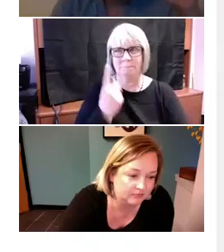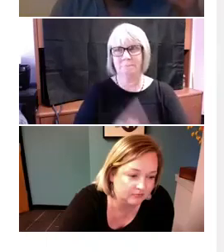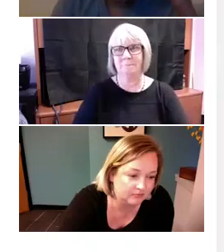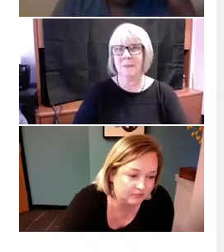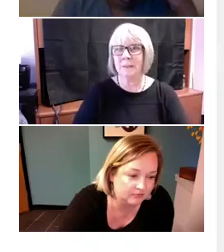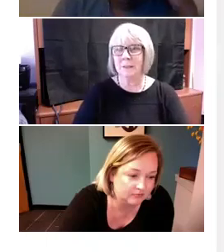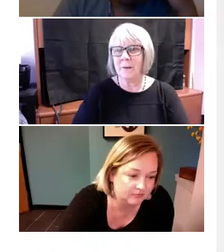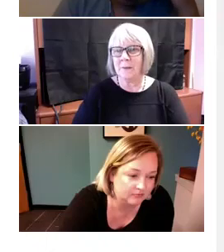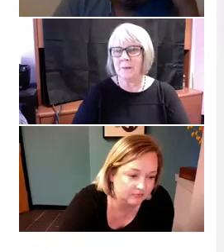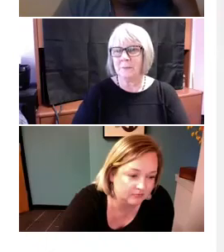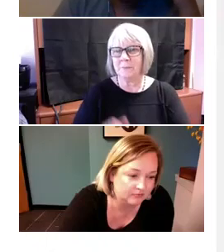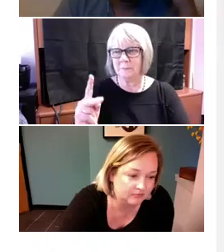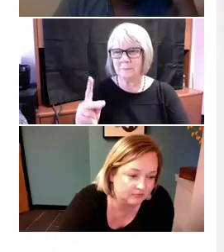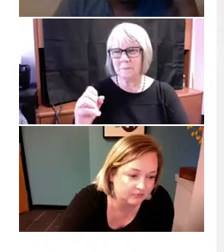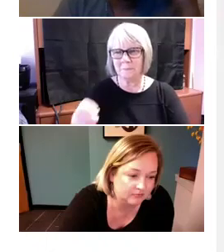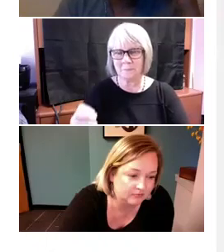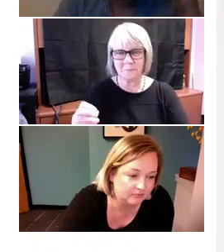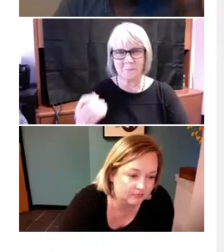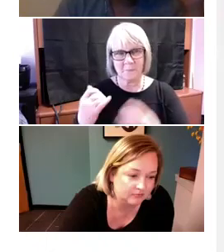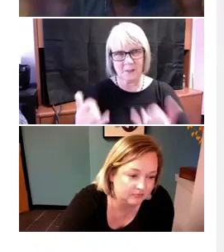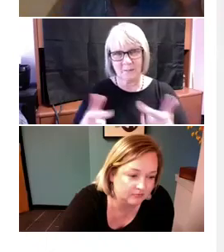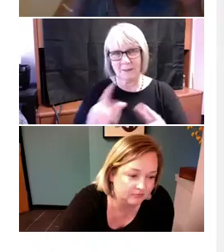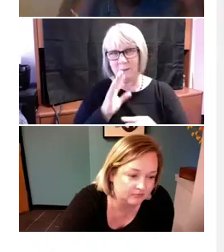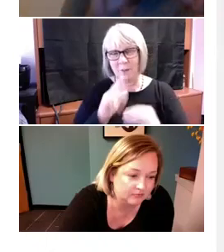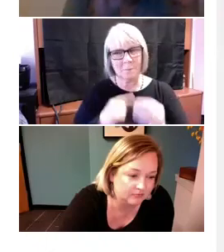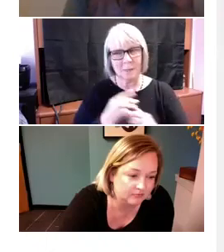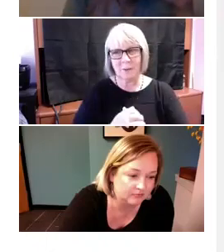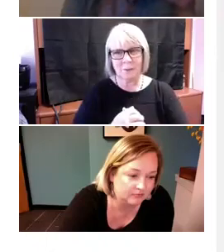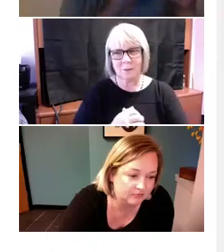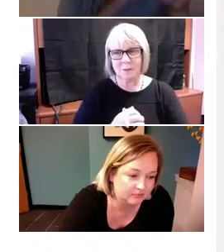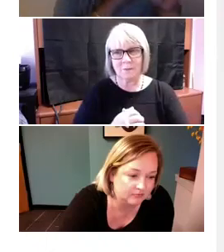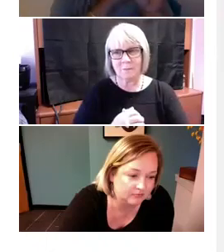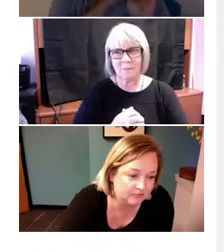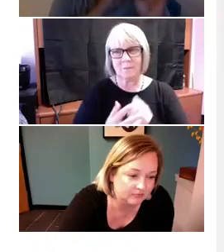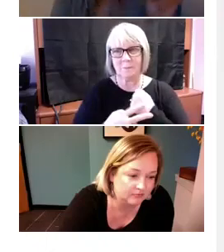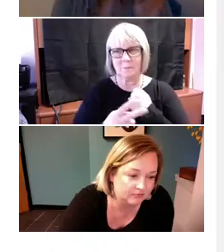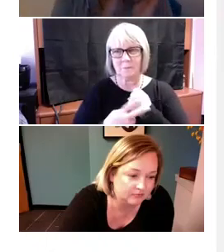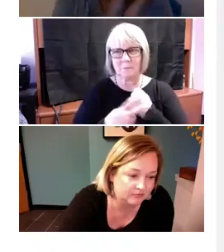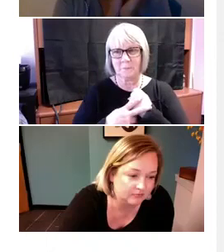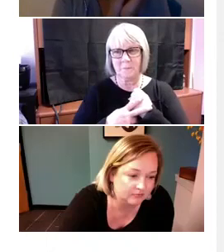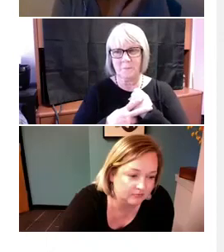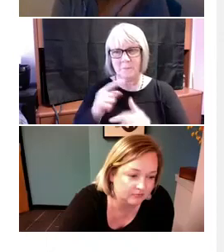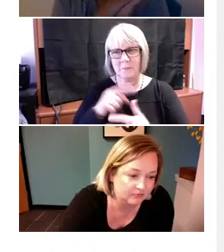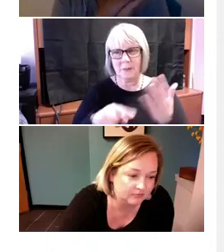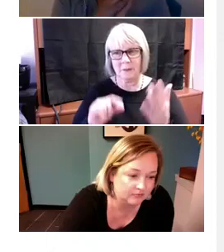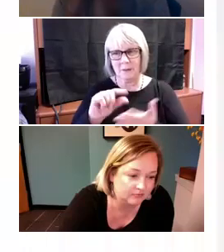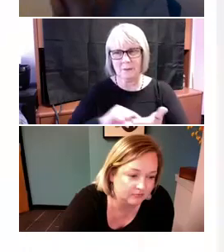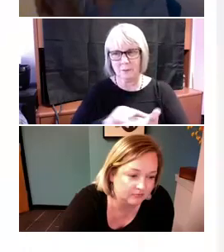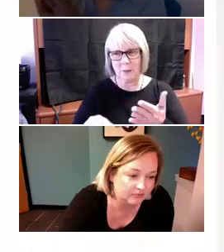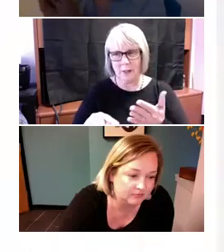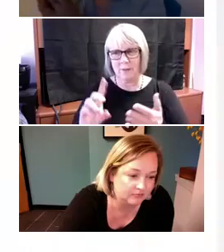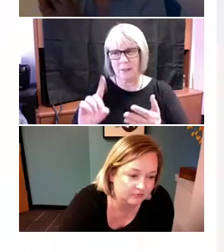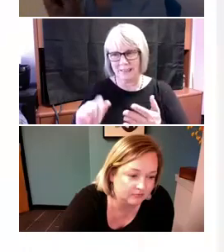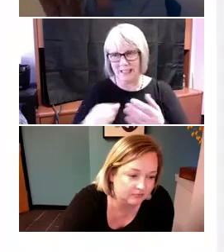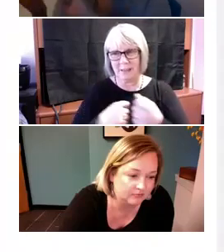Perfect. Okay, so now let's talk about saving these graph data structures